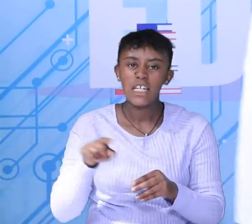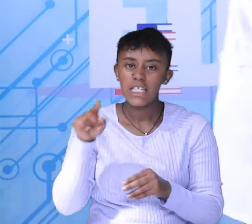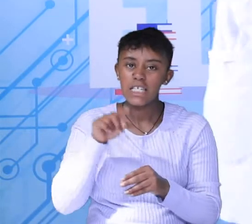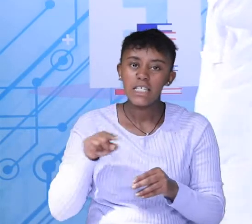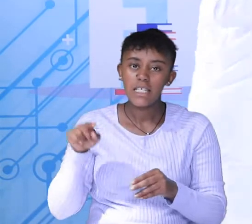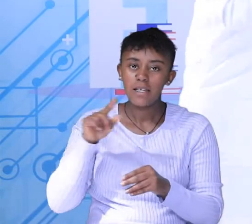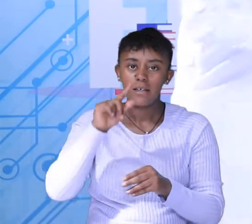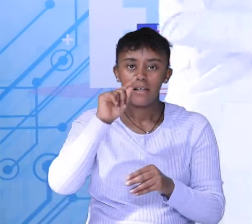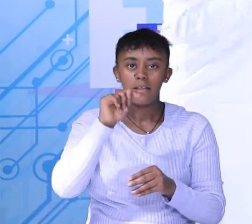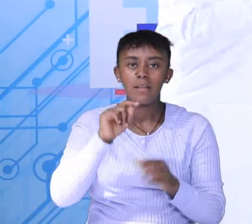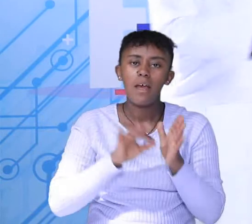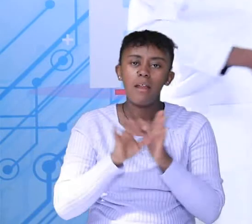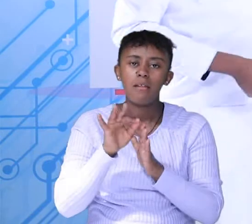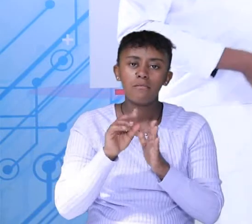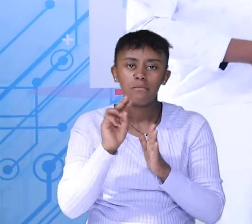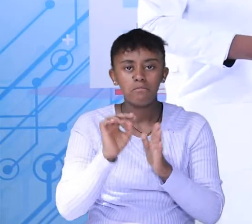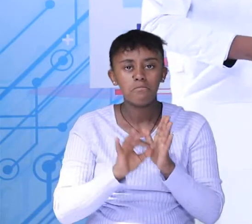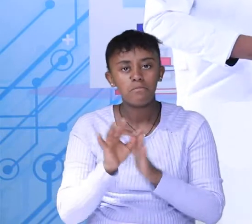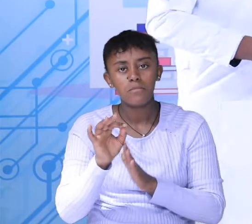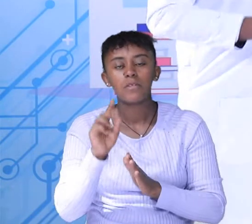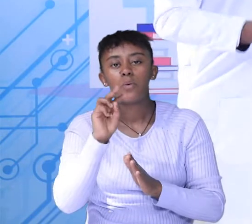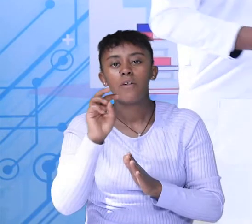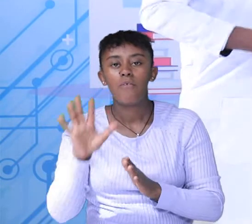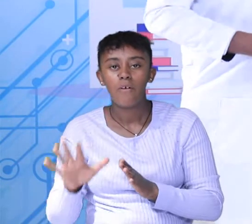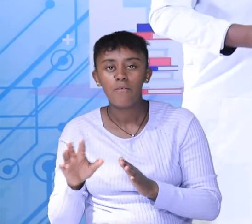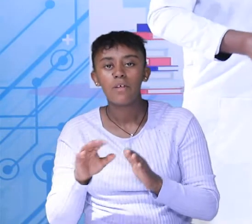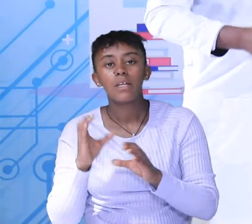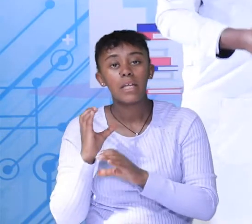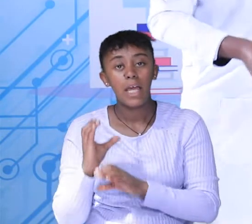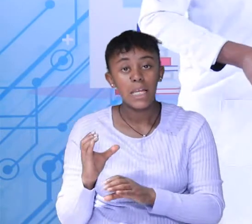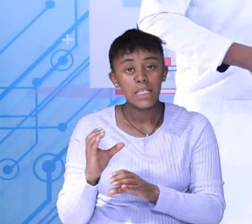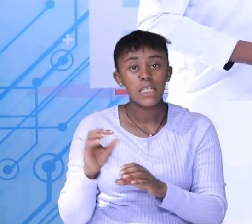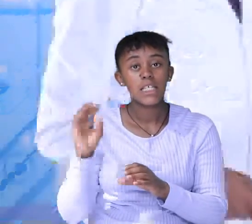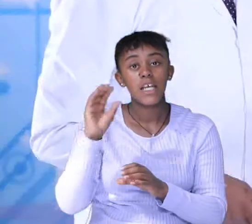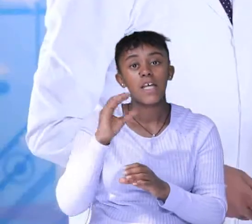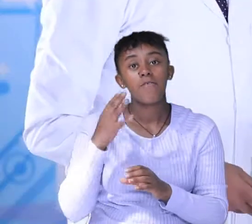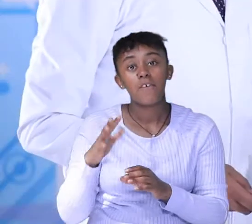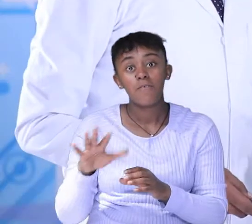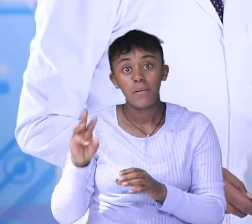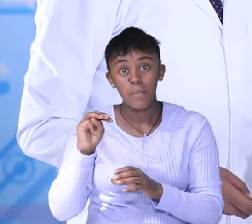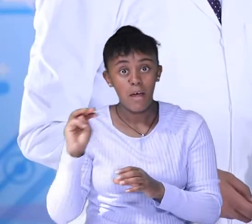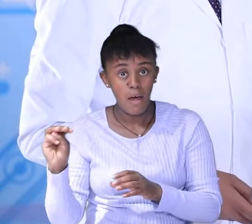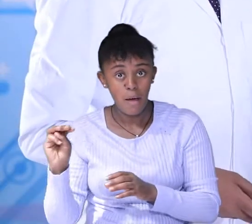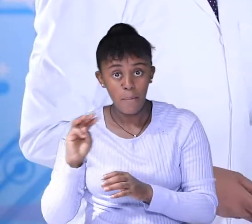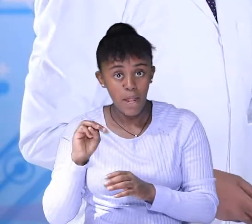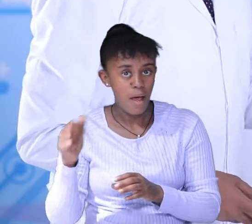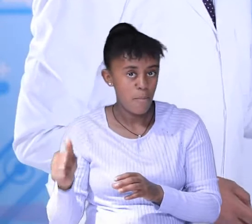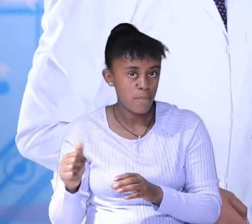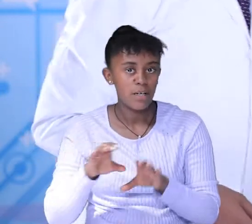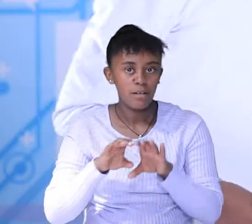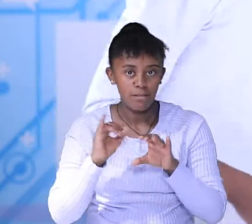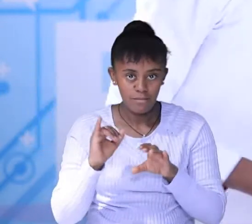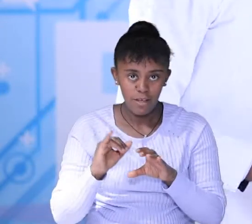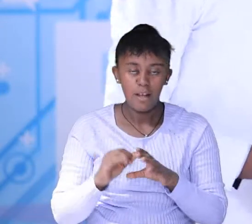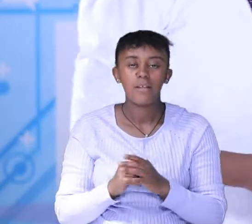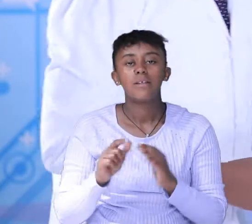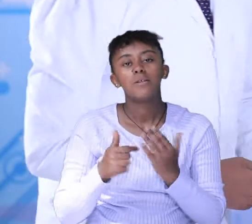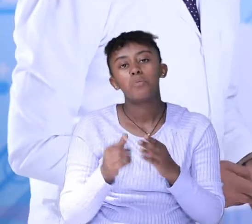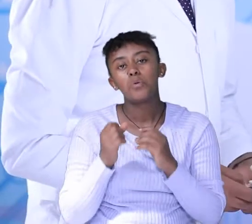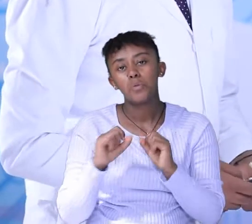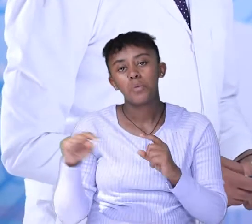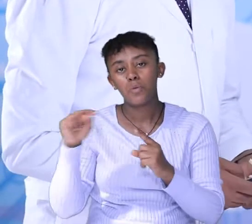which is acting to the right in this direction. Therefore, it's possible to have, for example, here you have the current I